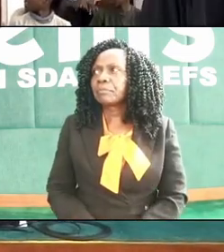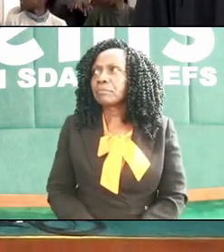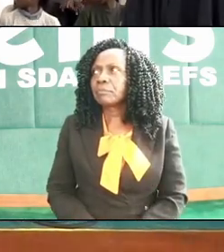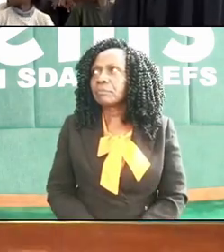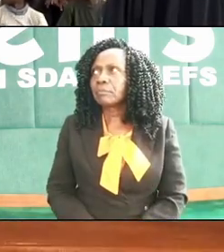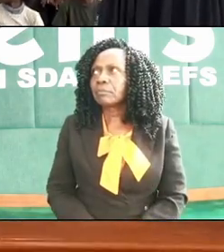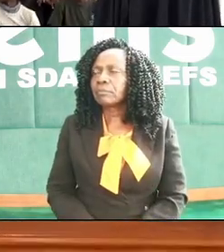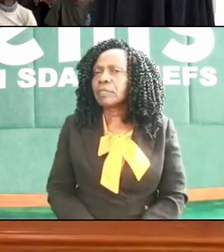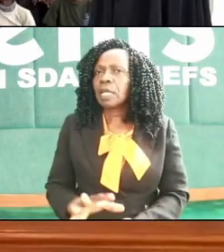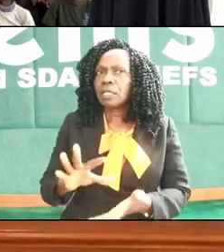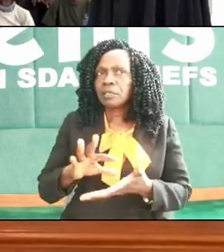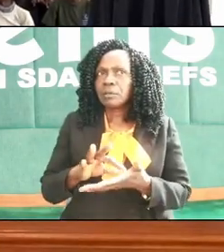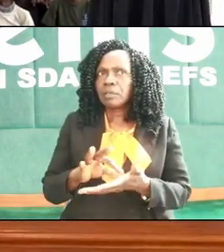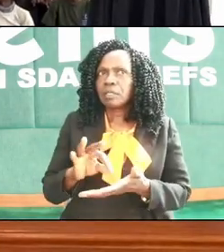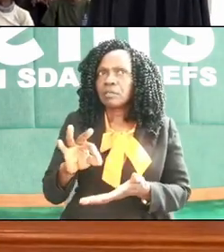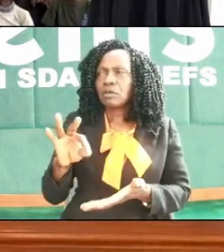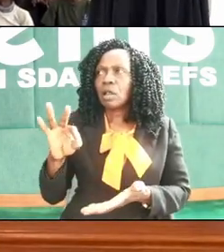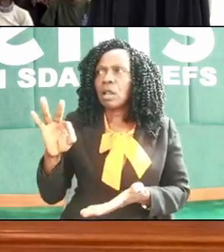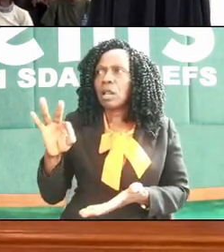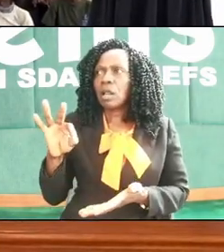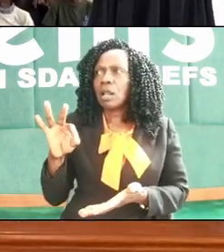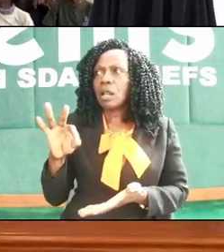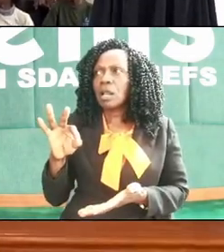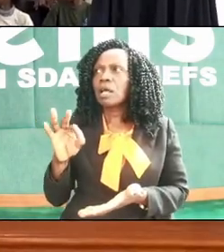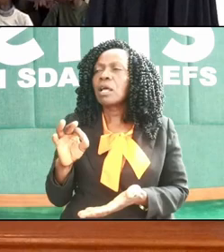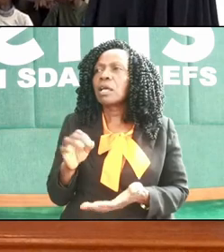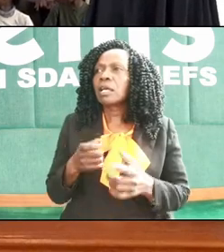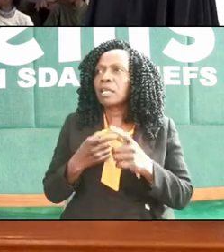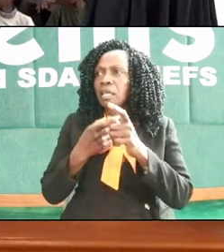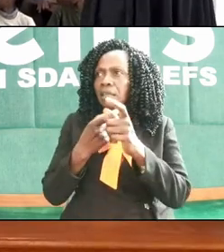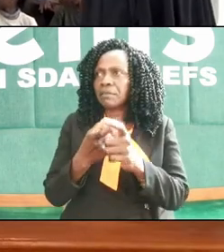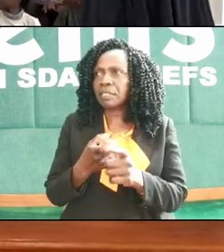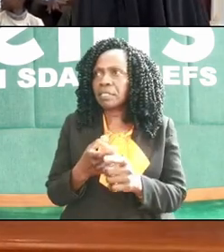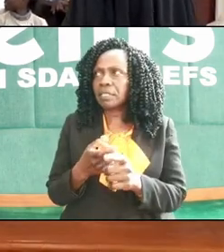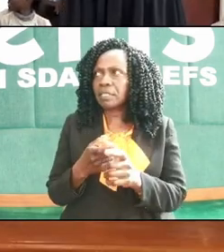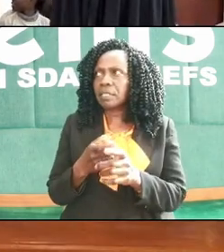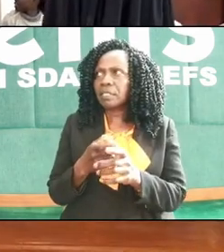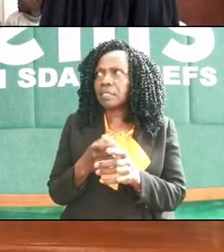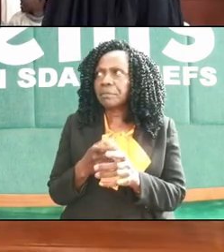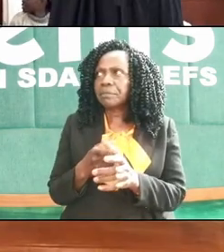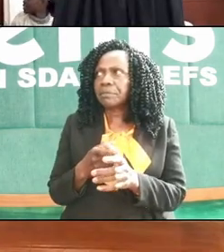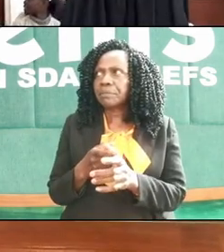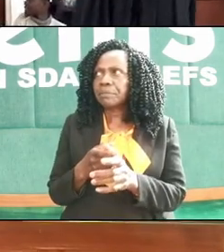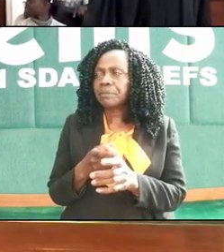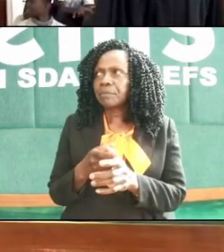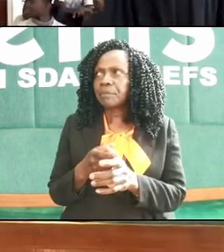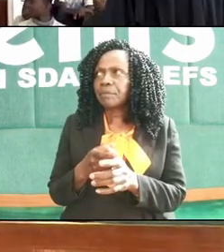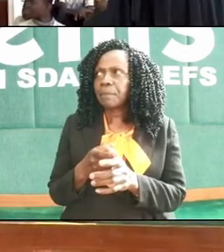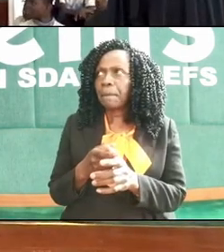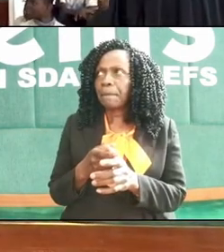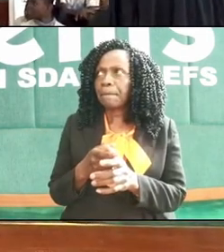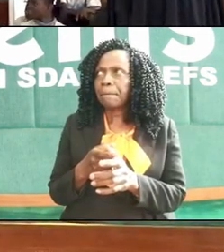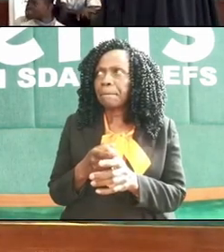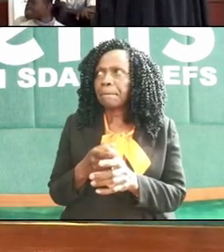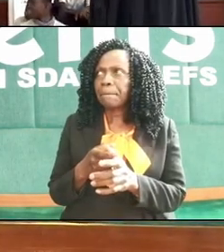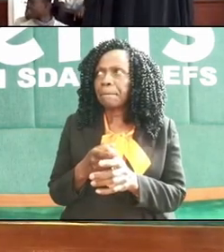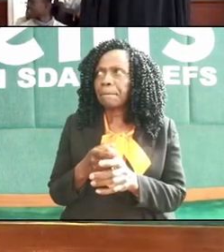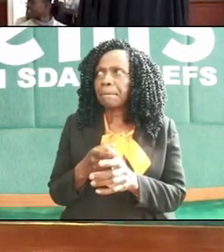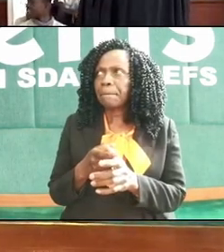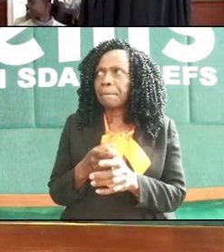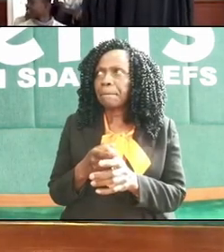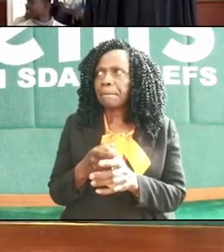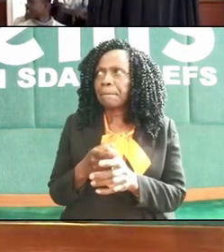Spiritual gifts. Spiritual gifts and ministries. And oh boy, haven't we learned so